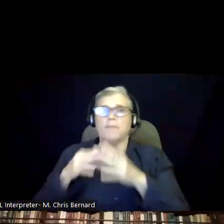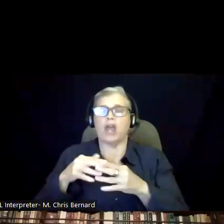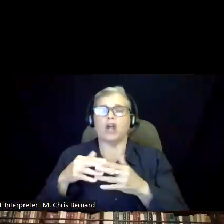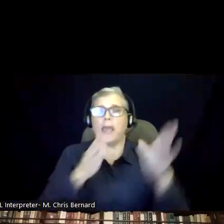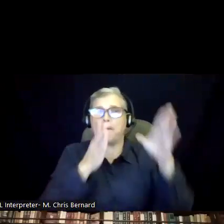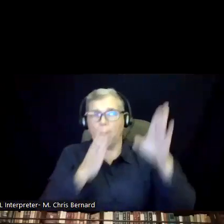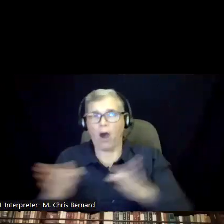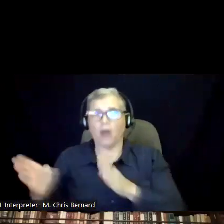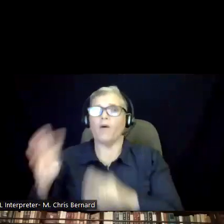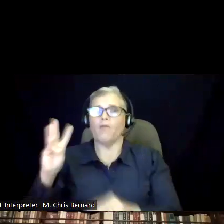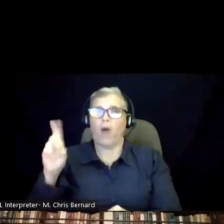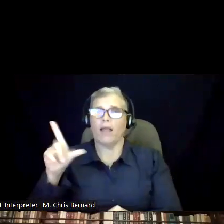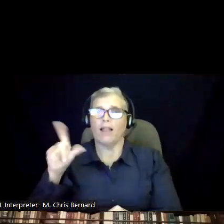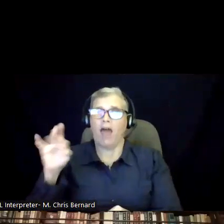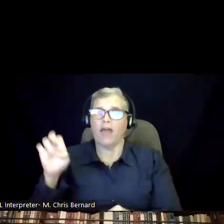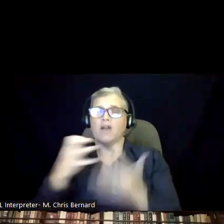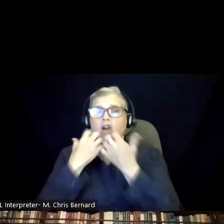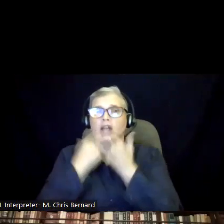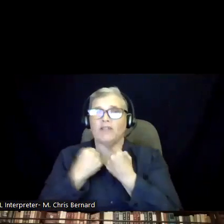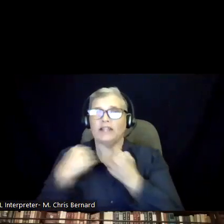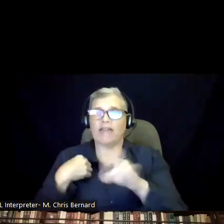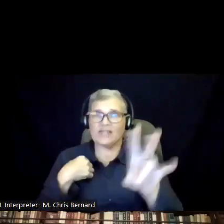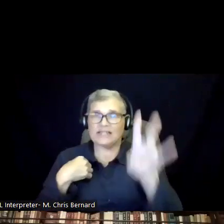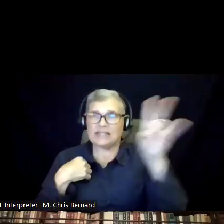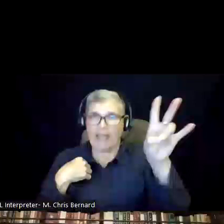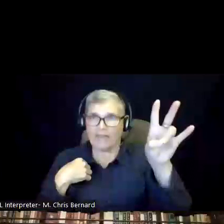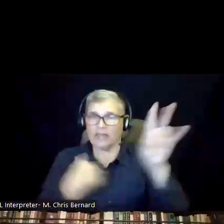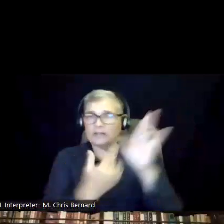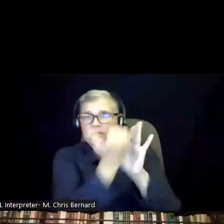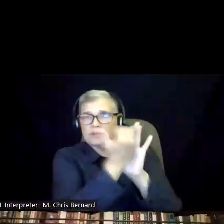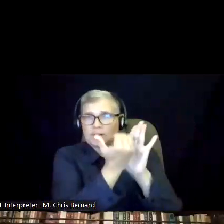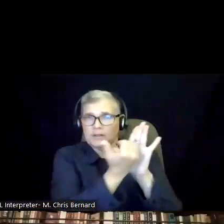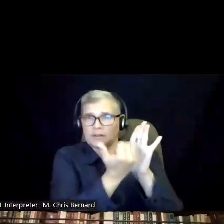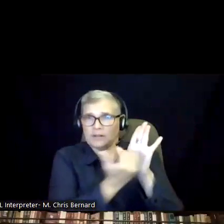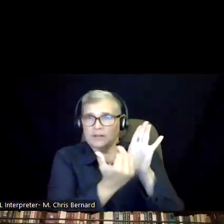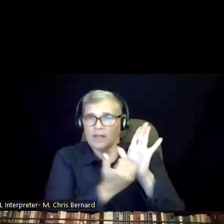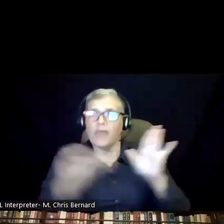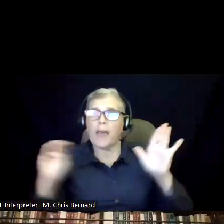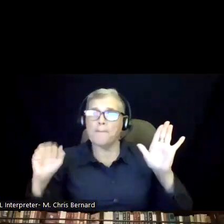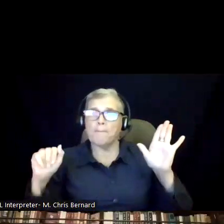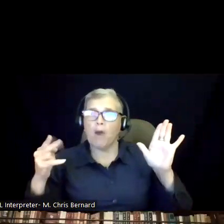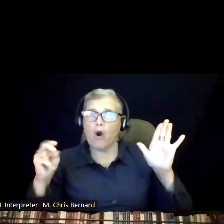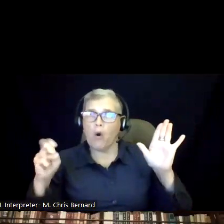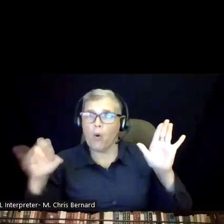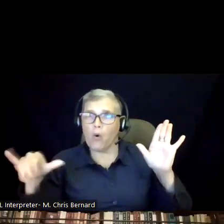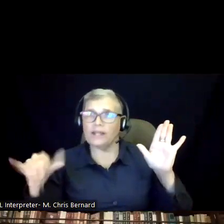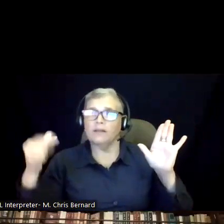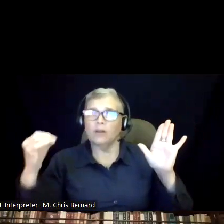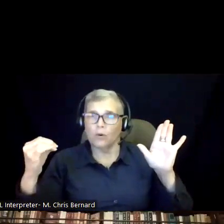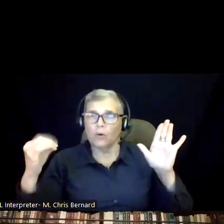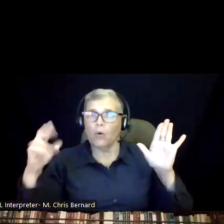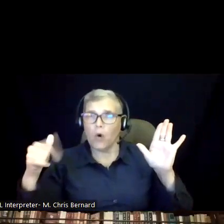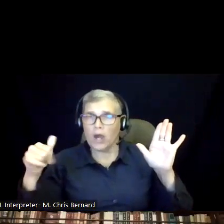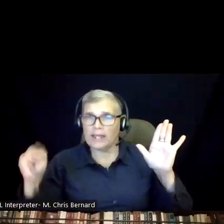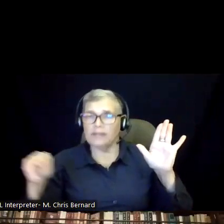conservation has 7 key tenets that were distilled by Mahoney, Oregon, and Geist back in